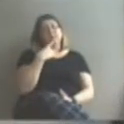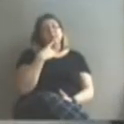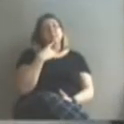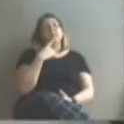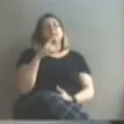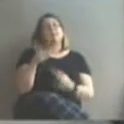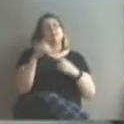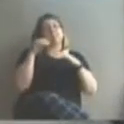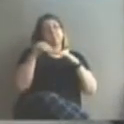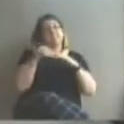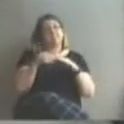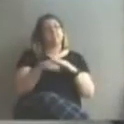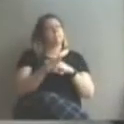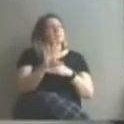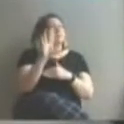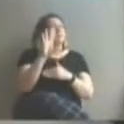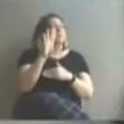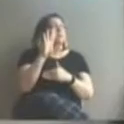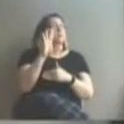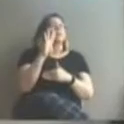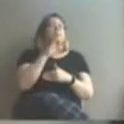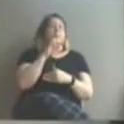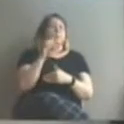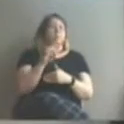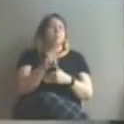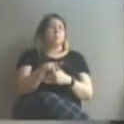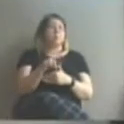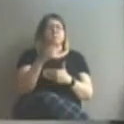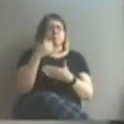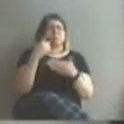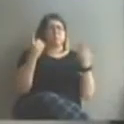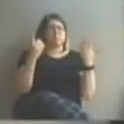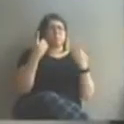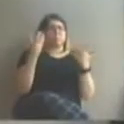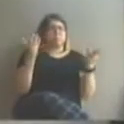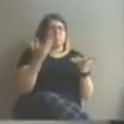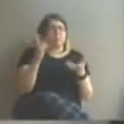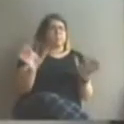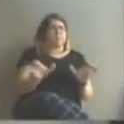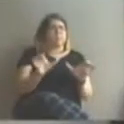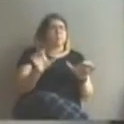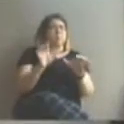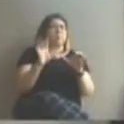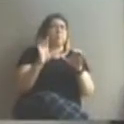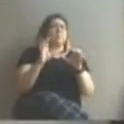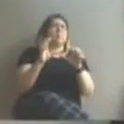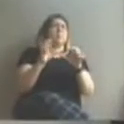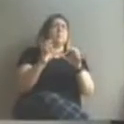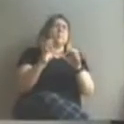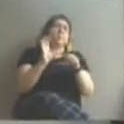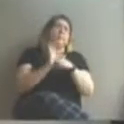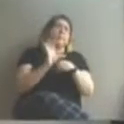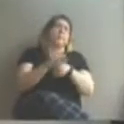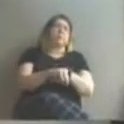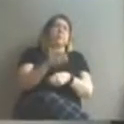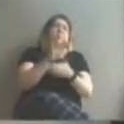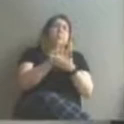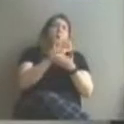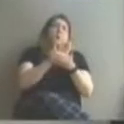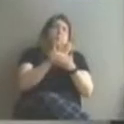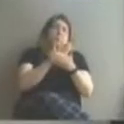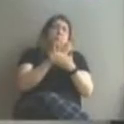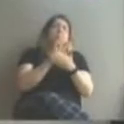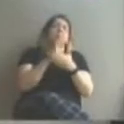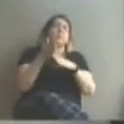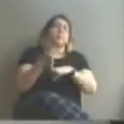that when you came to us, the question was, what should we do to enforce academic improvement? And